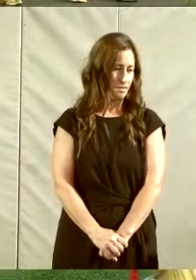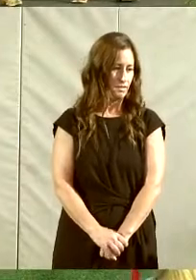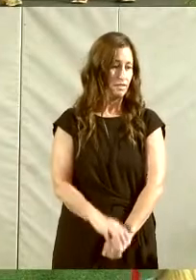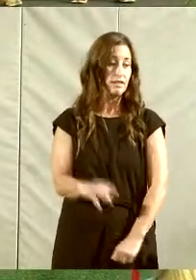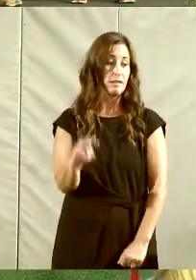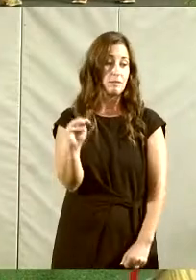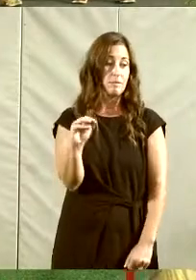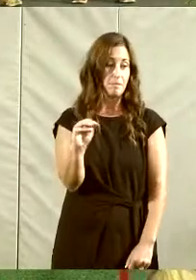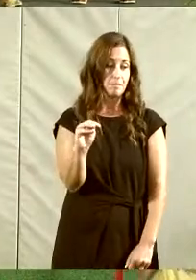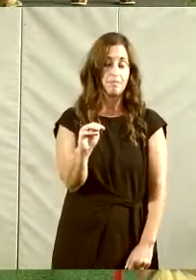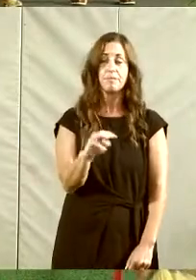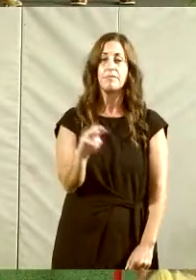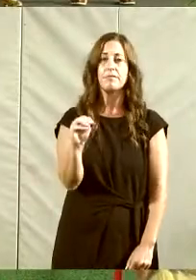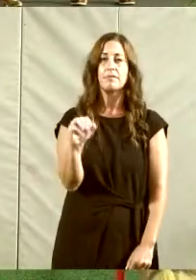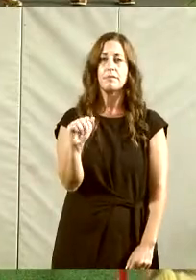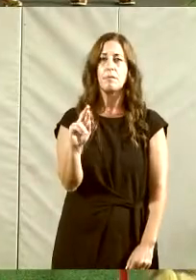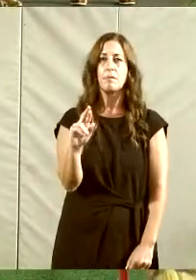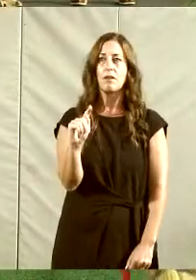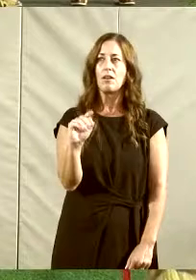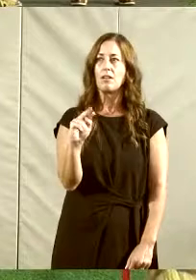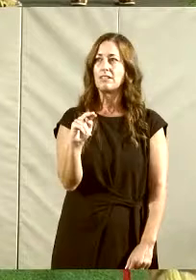Michaela Lynn Martinez.